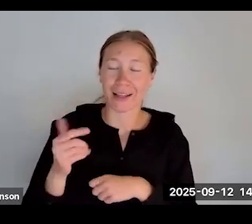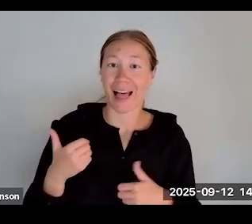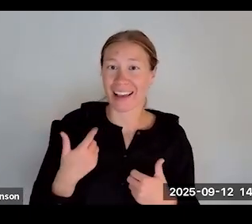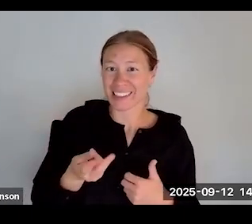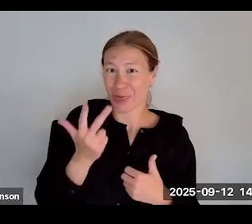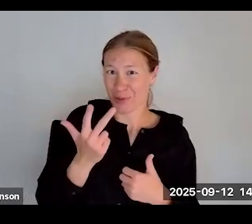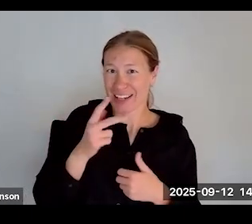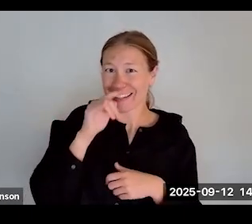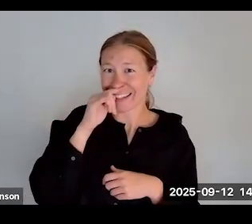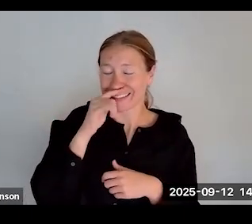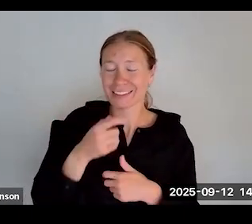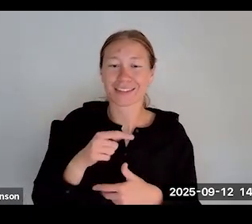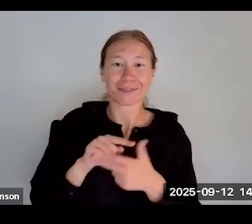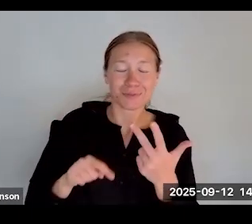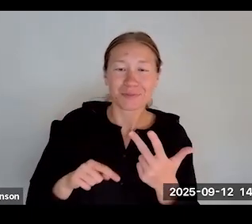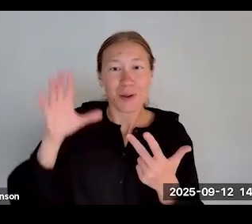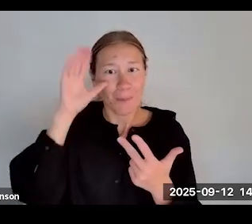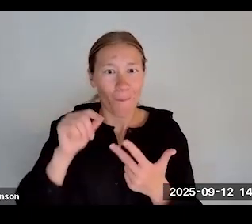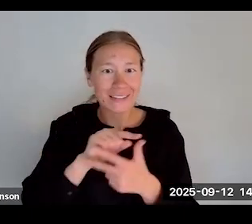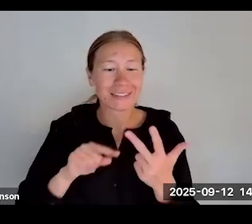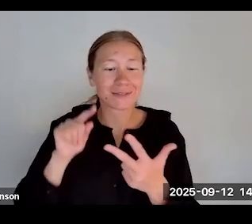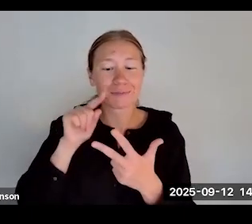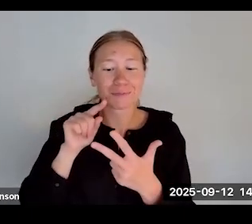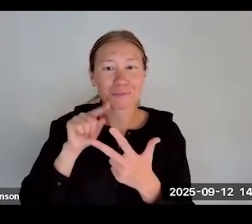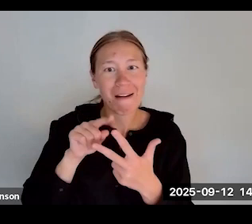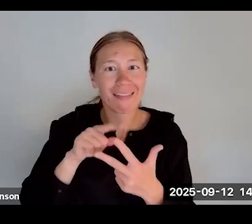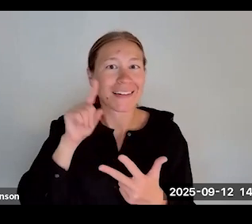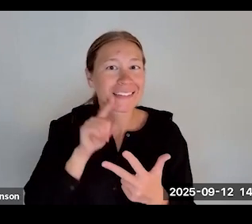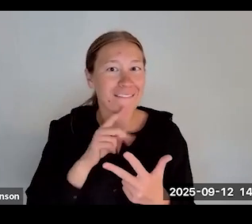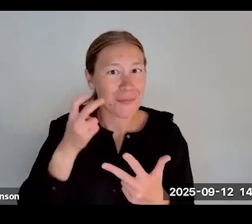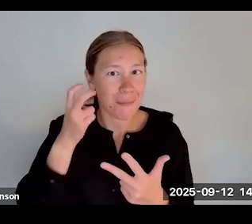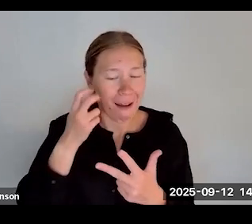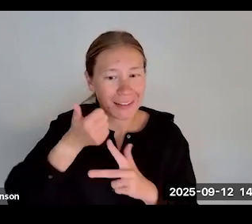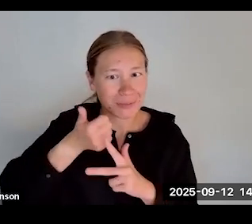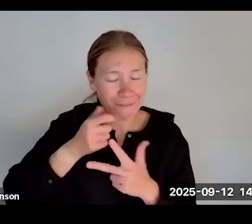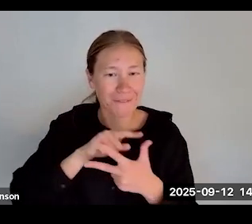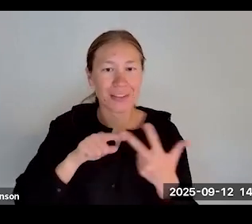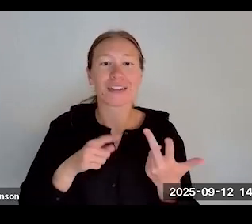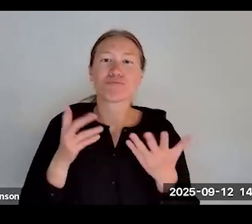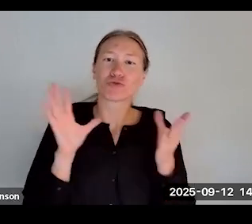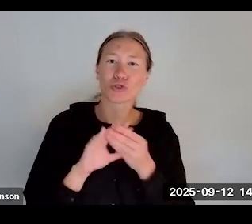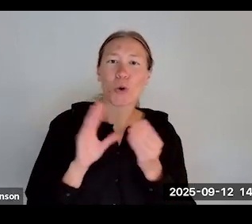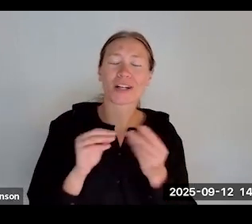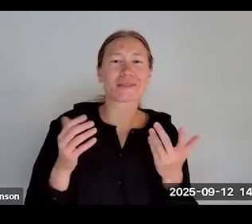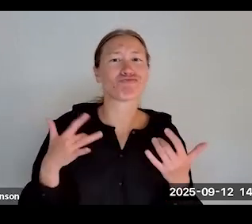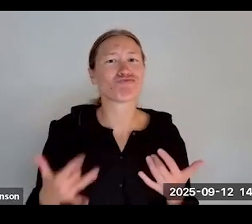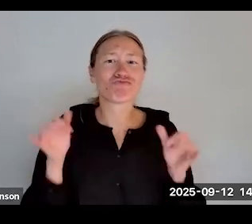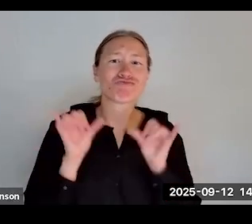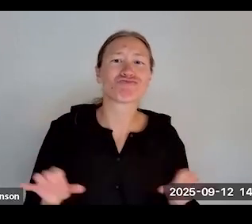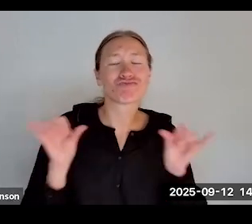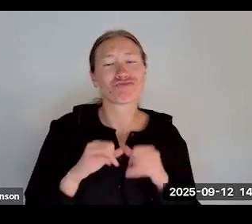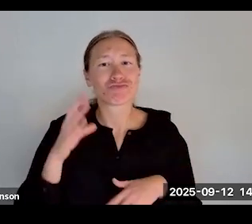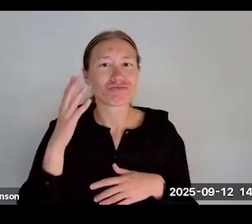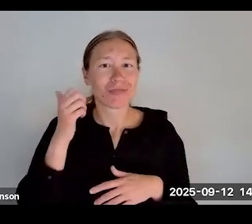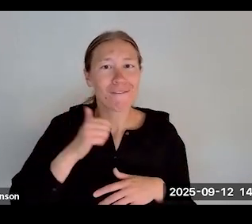also deafblind. These stories are about the everyday adventures of Emma, who is deaf and, like C.L. Reed, has a